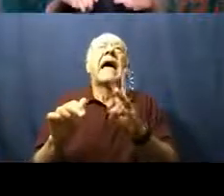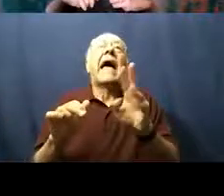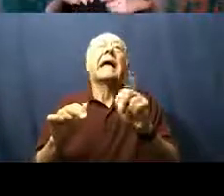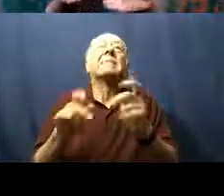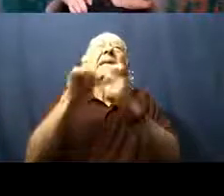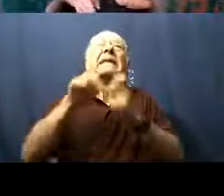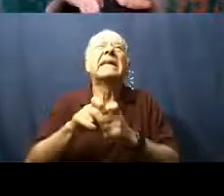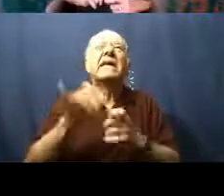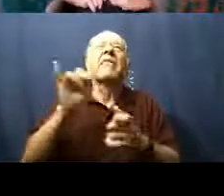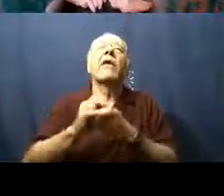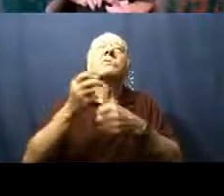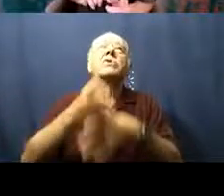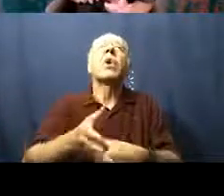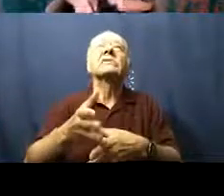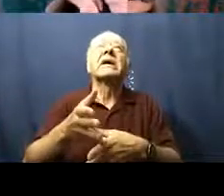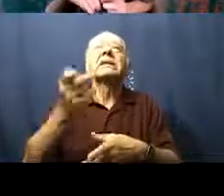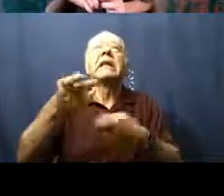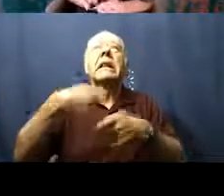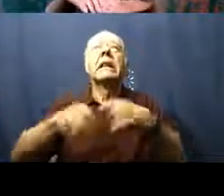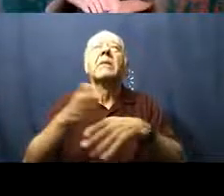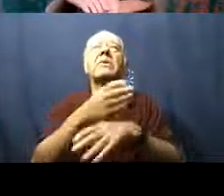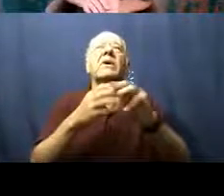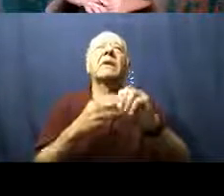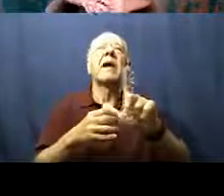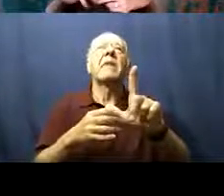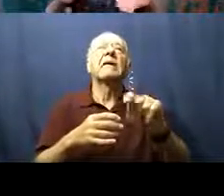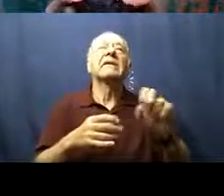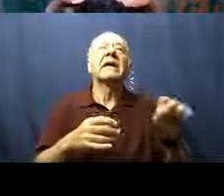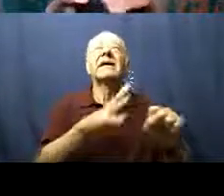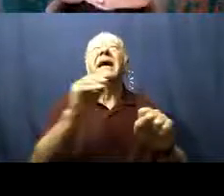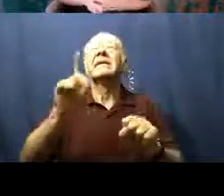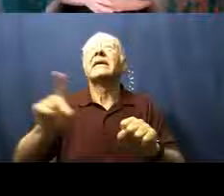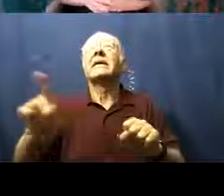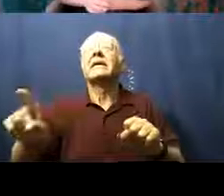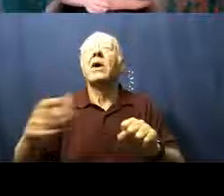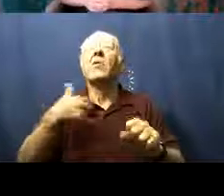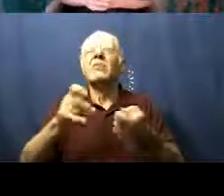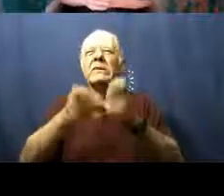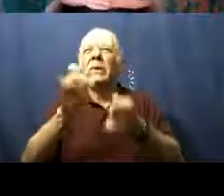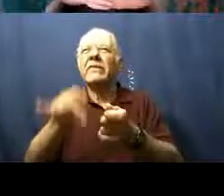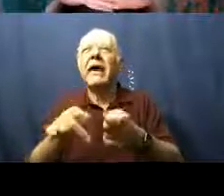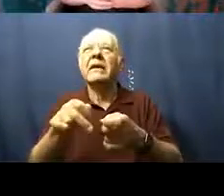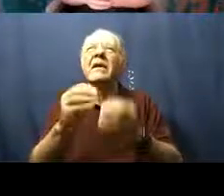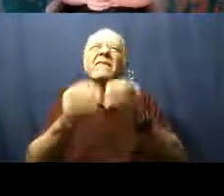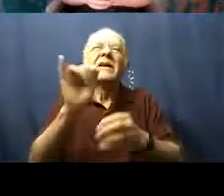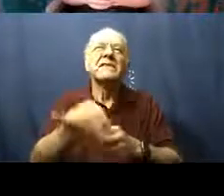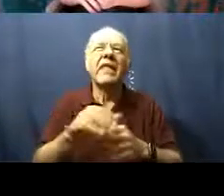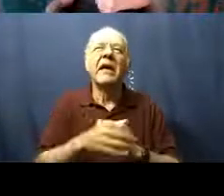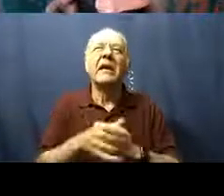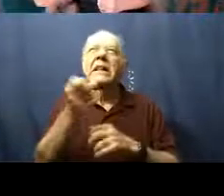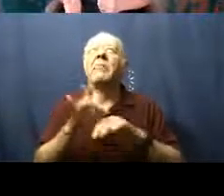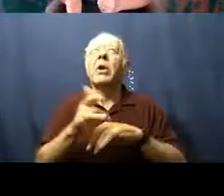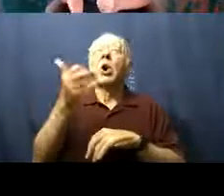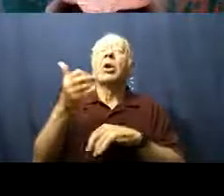churning between MLTSS and DDD programs. We're trying to tweak that, get it fixed. A little bit